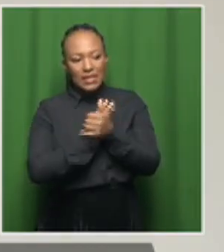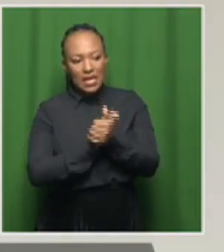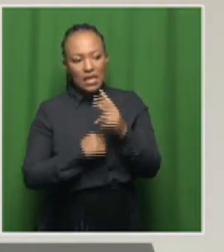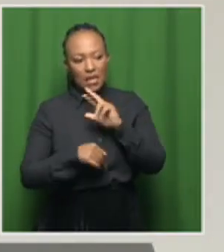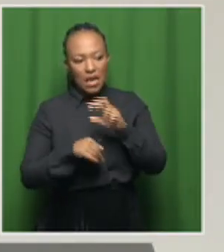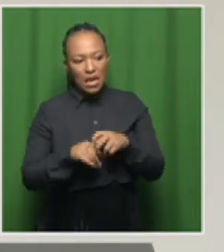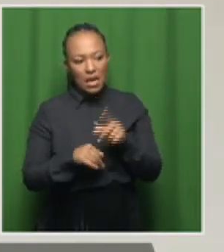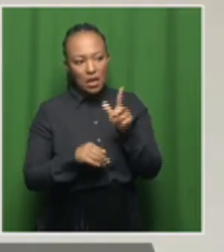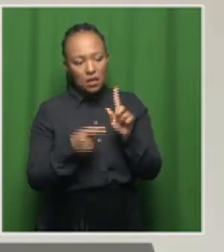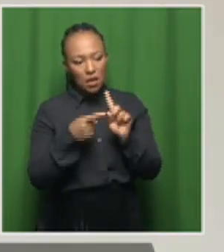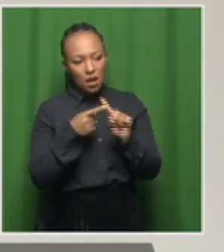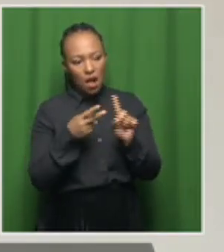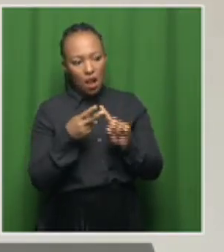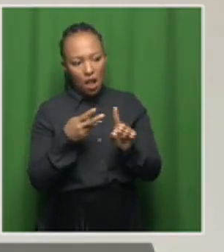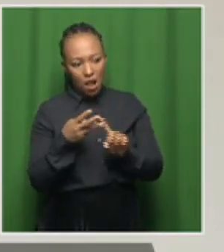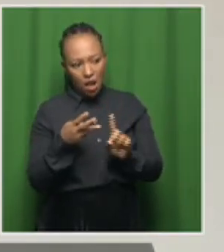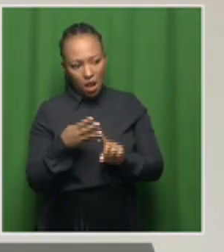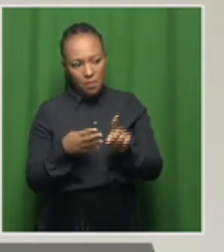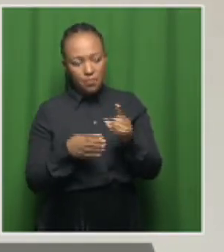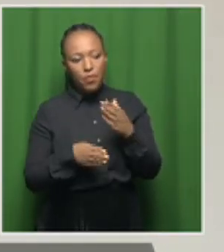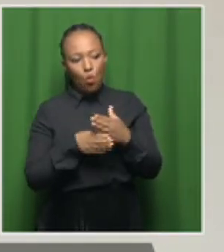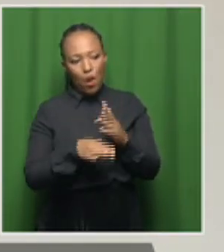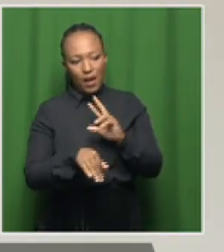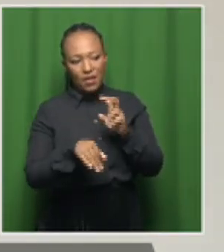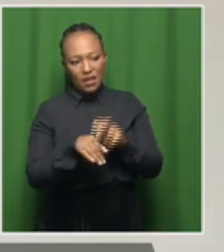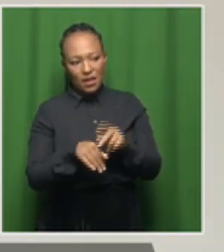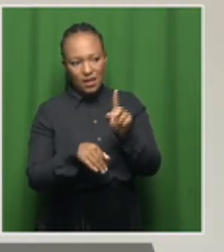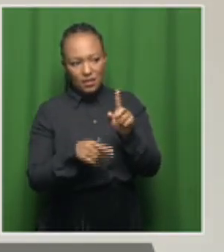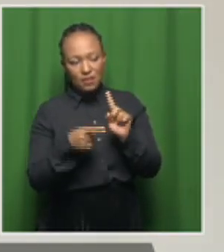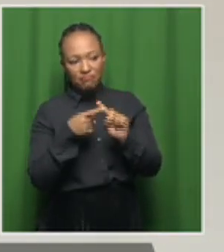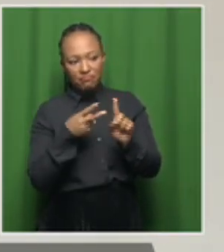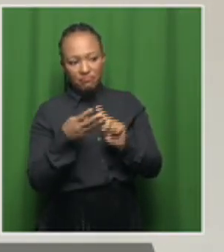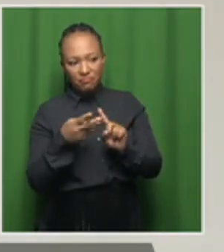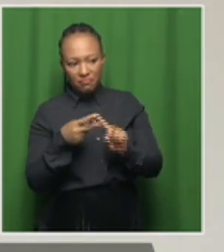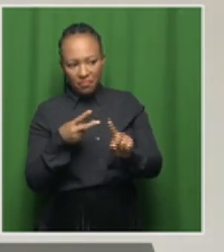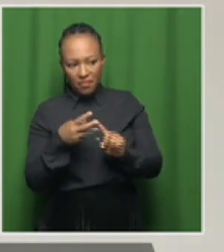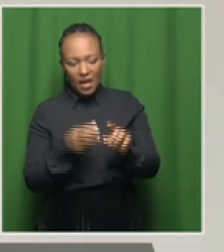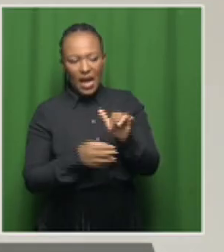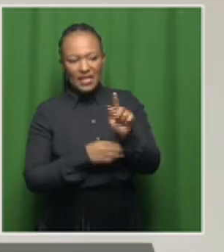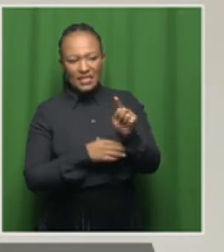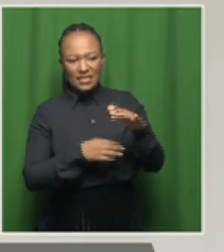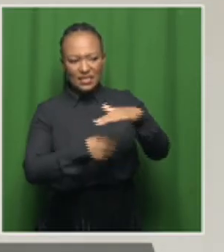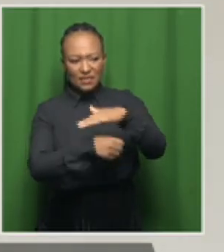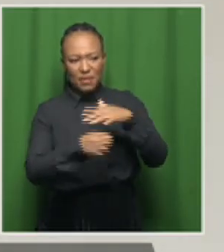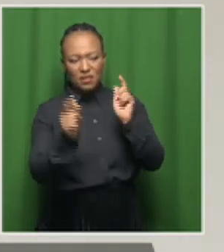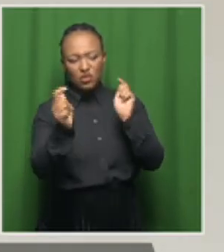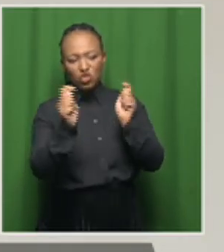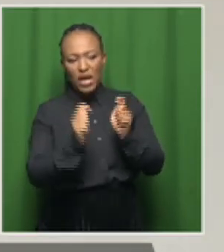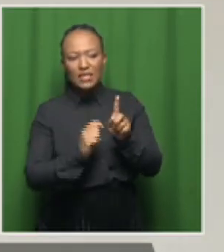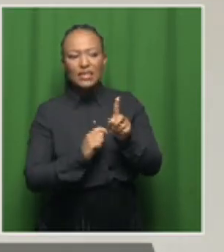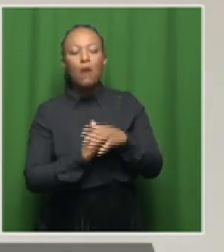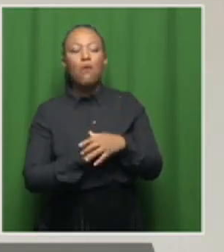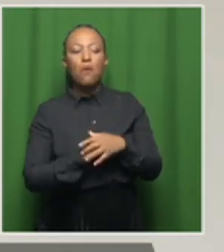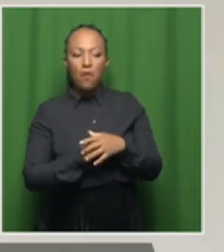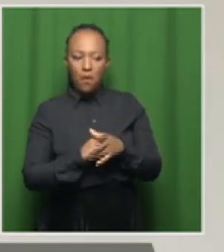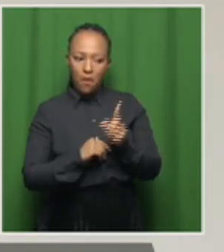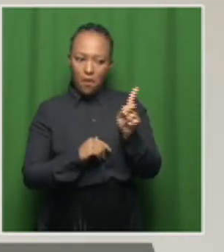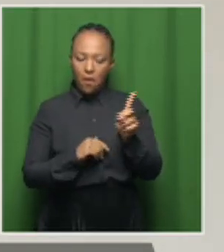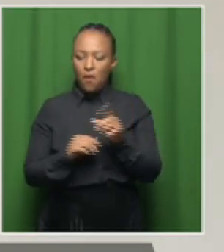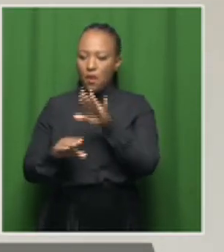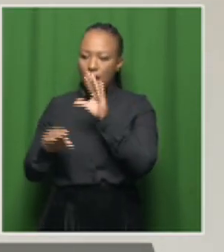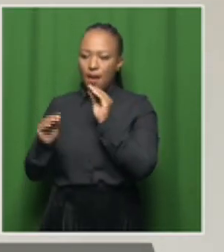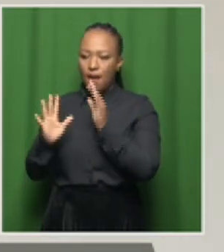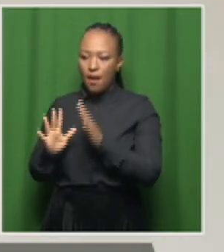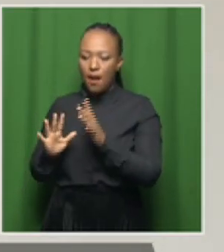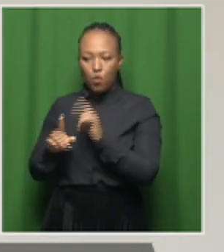trends within the workspace and in the space of IT that are changing that we need to be aware of, and to be able to equip the learners with